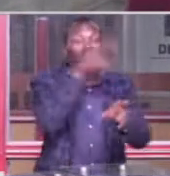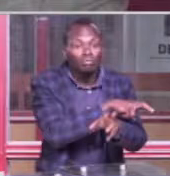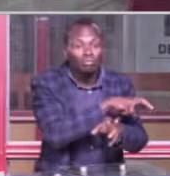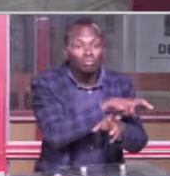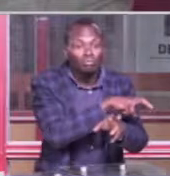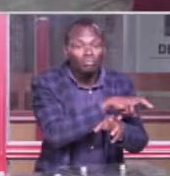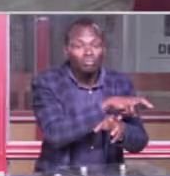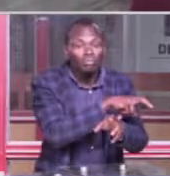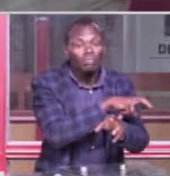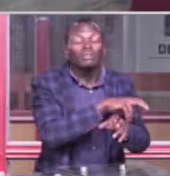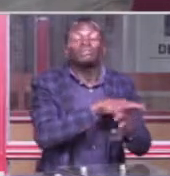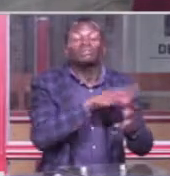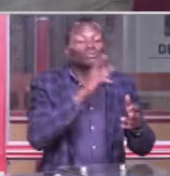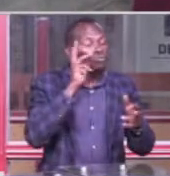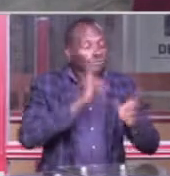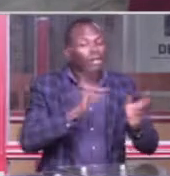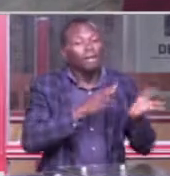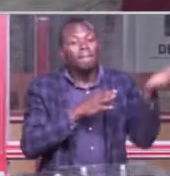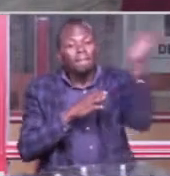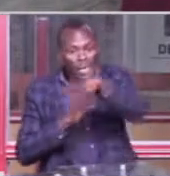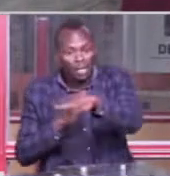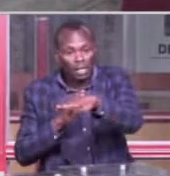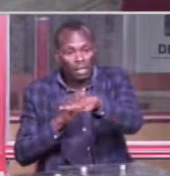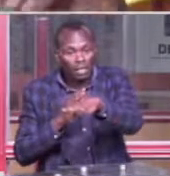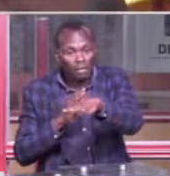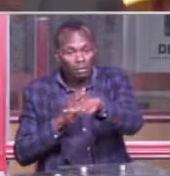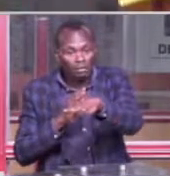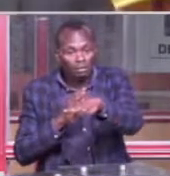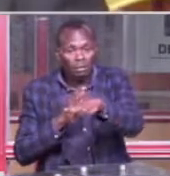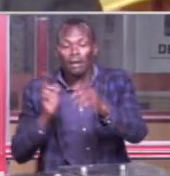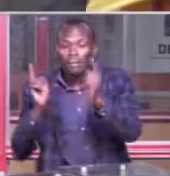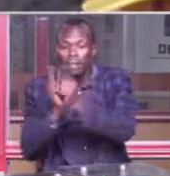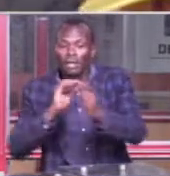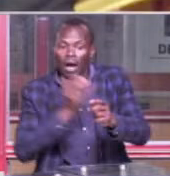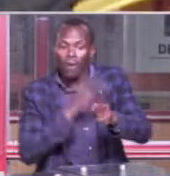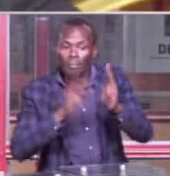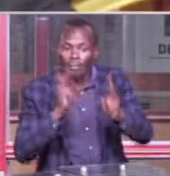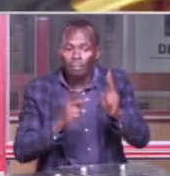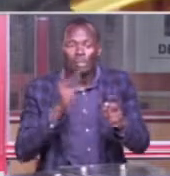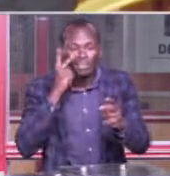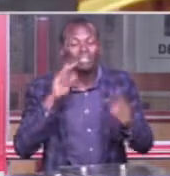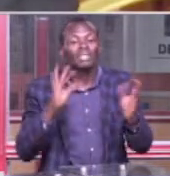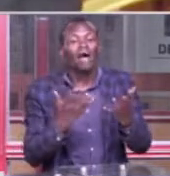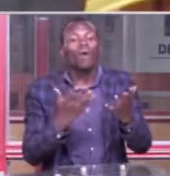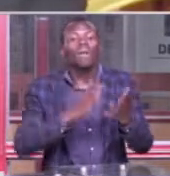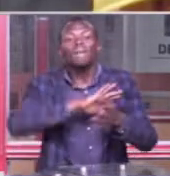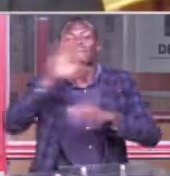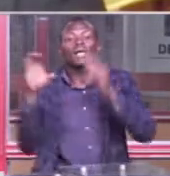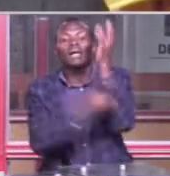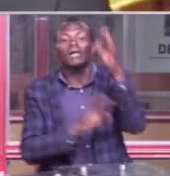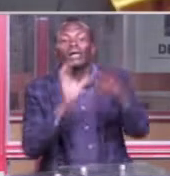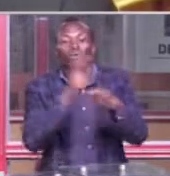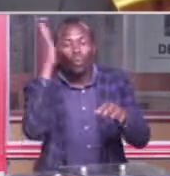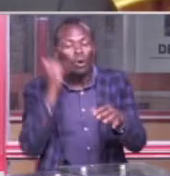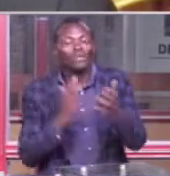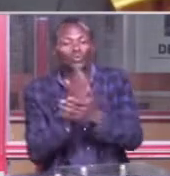to represent them and leave this country and see how to return back. Much as we came back from Congo in 1914, we are